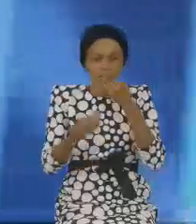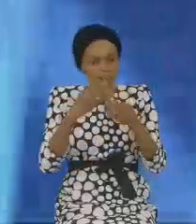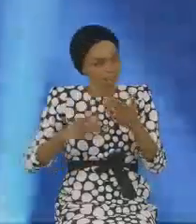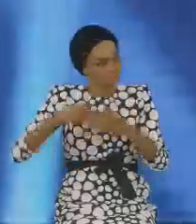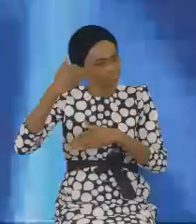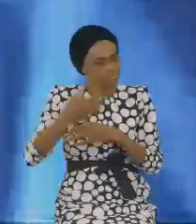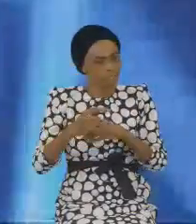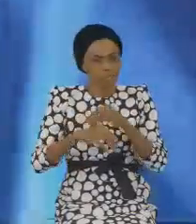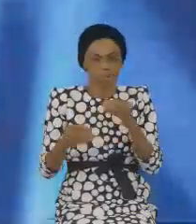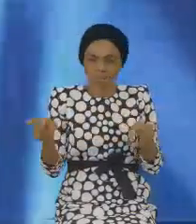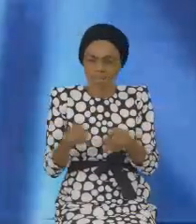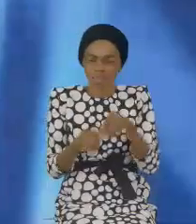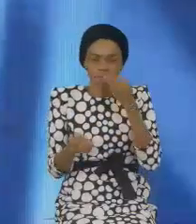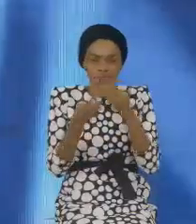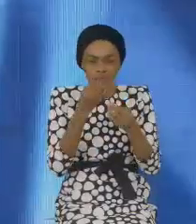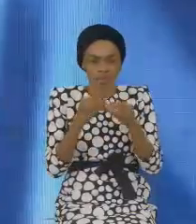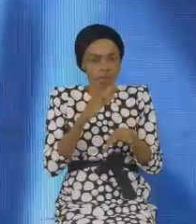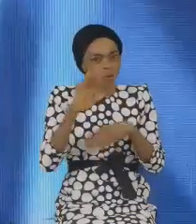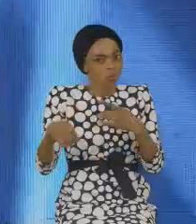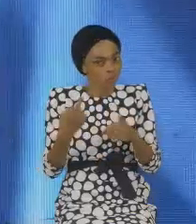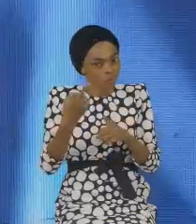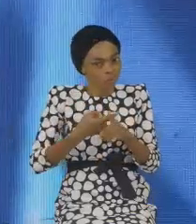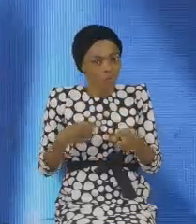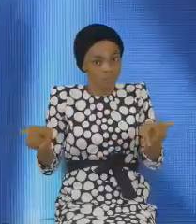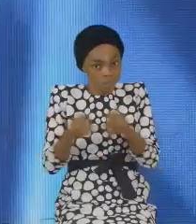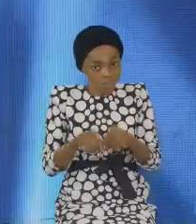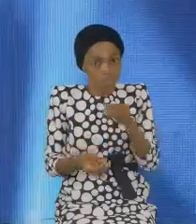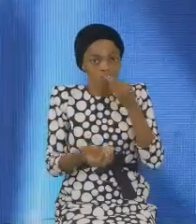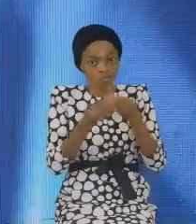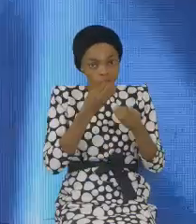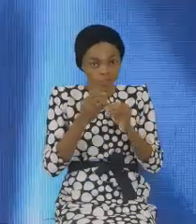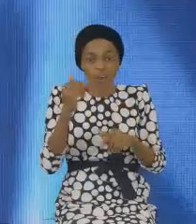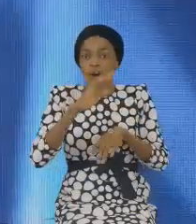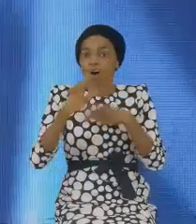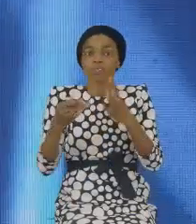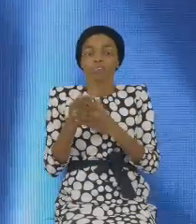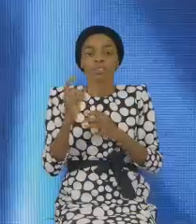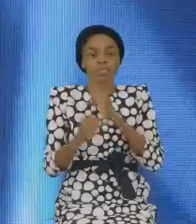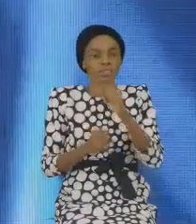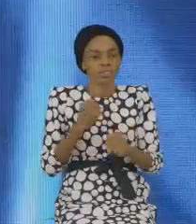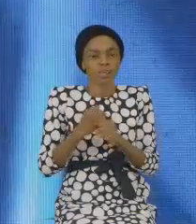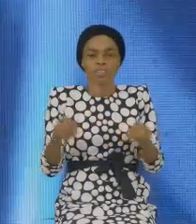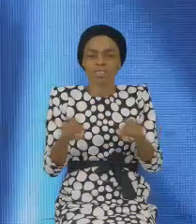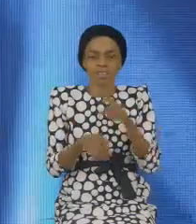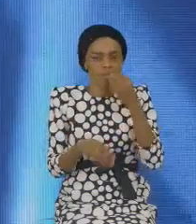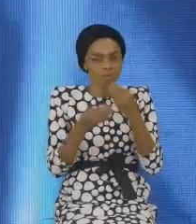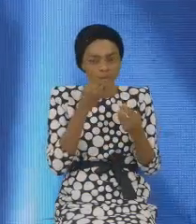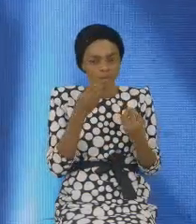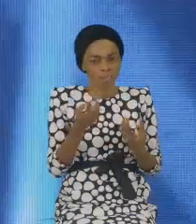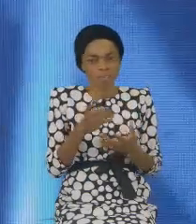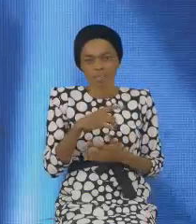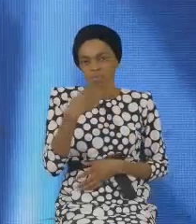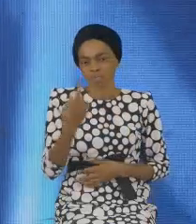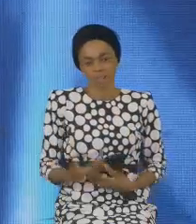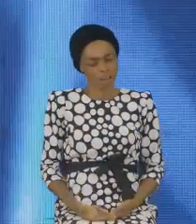through the week the same food, all through the month the same food, all through the year the same food. Is there